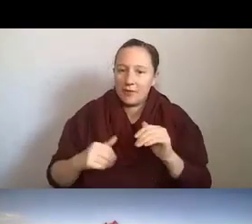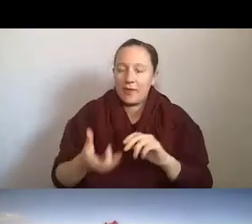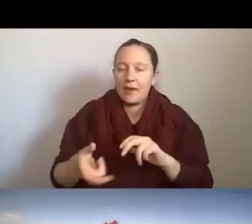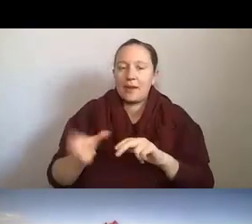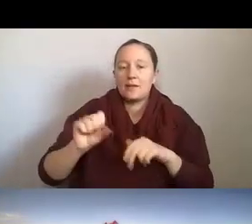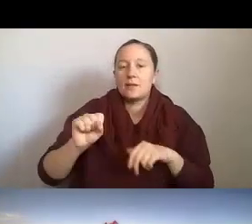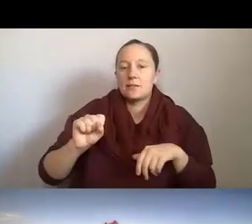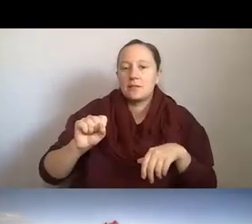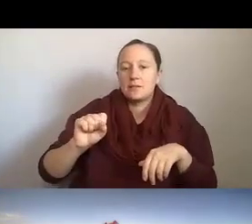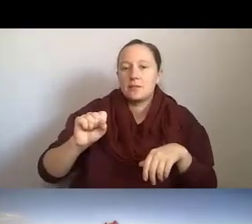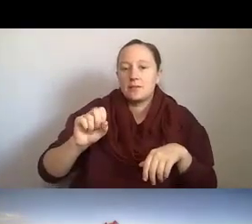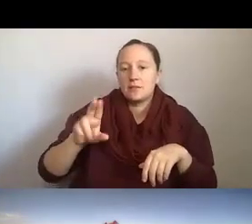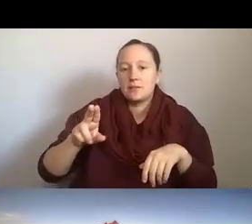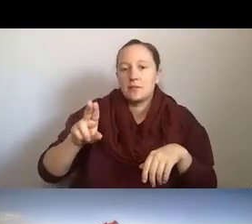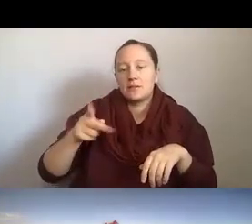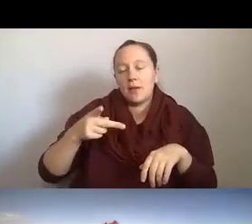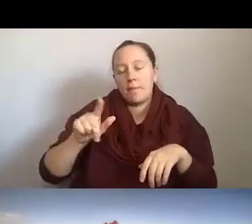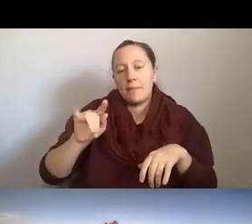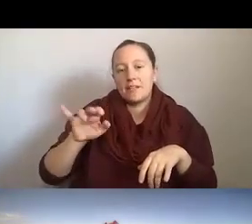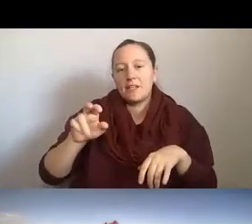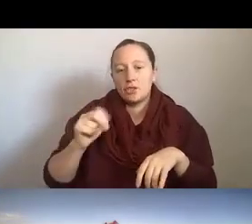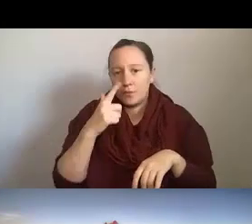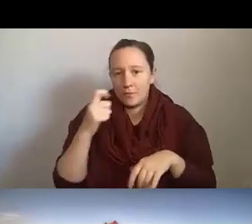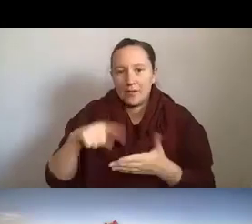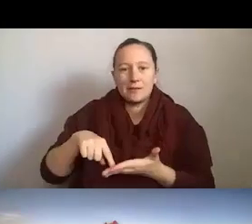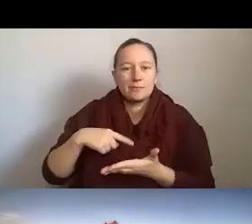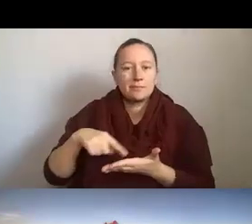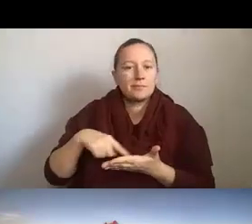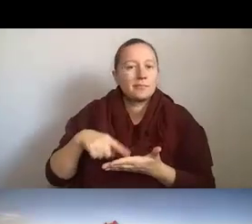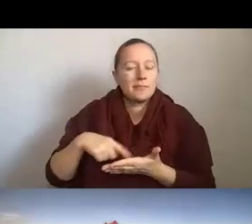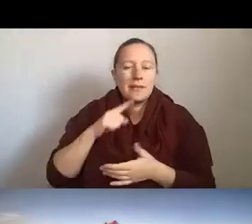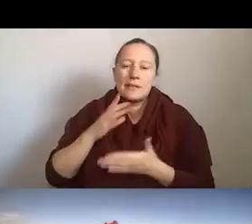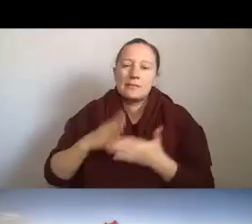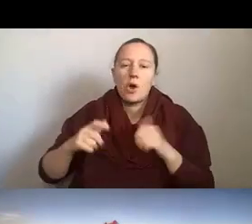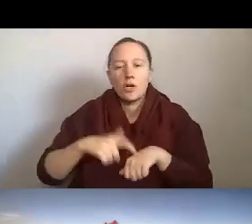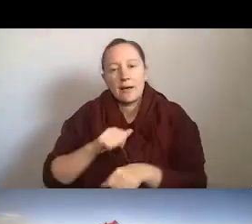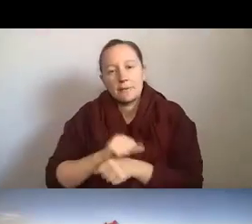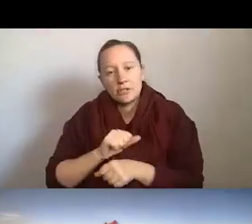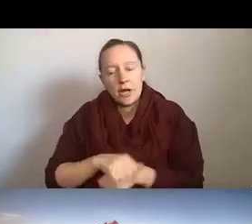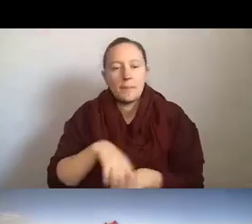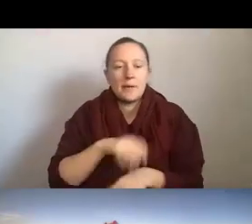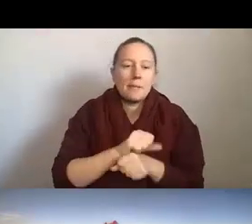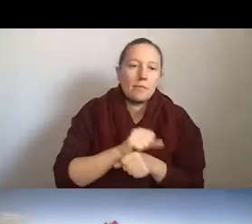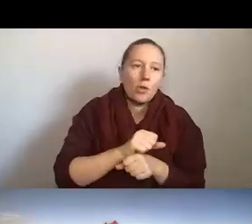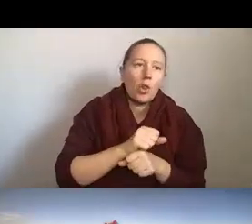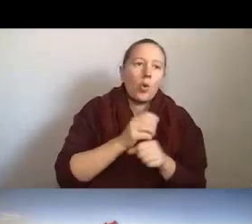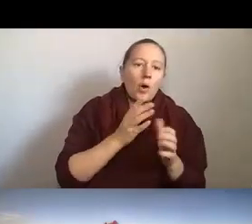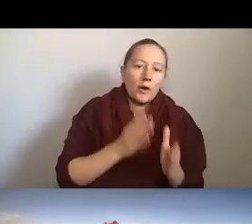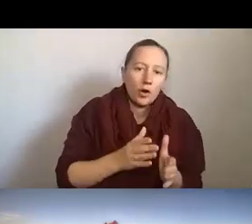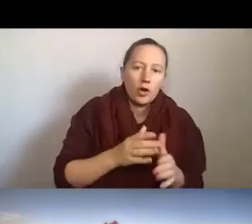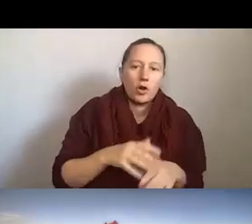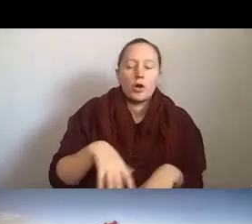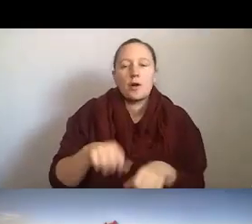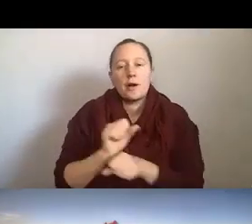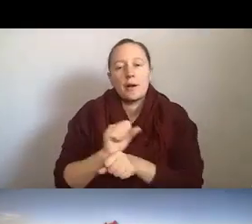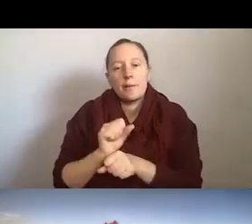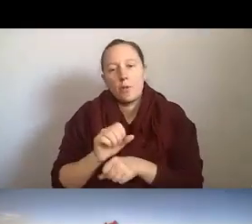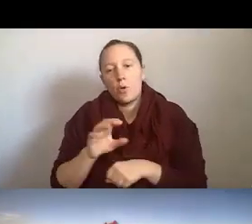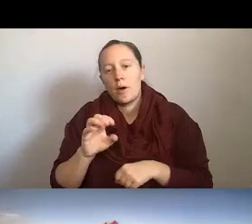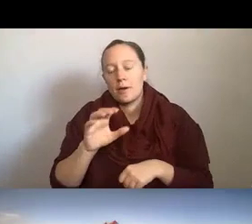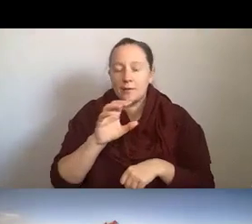it should be the same for similar training status, but it should be consistent regardless of the funding source. So if